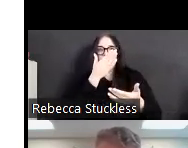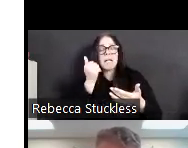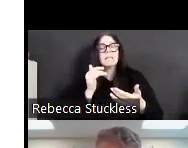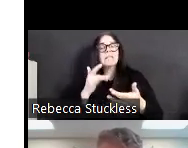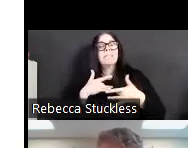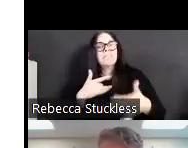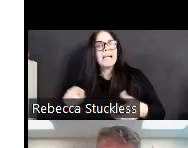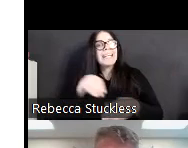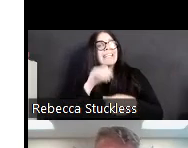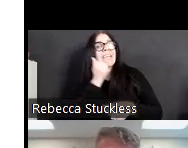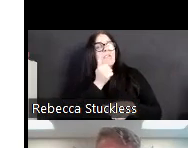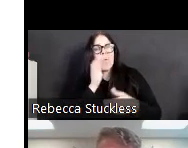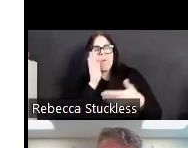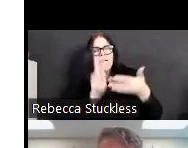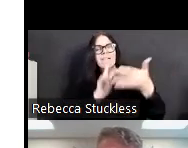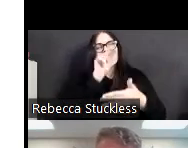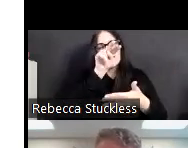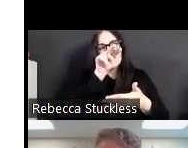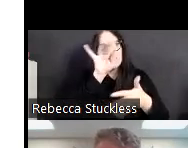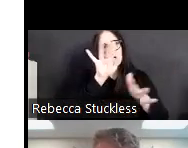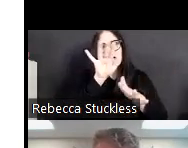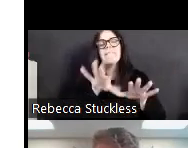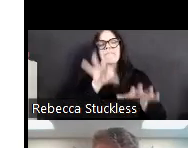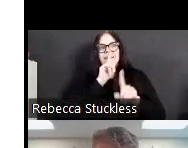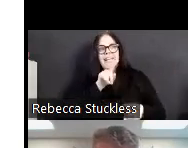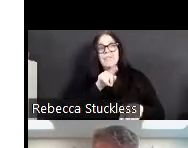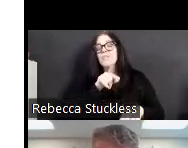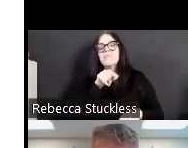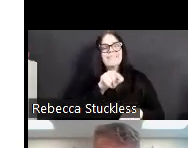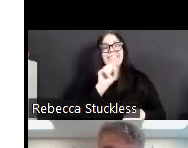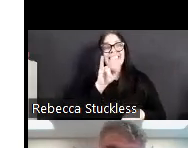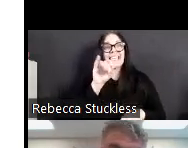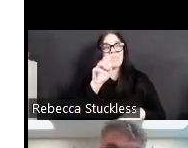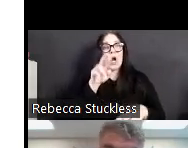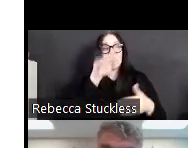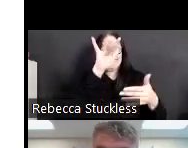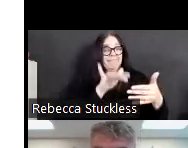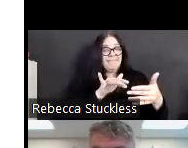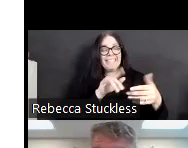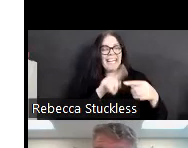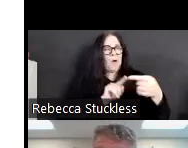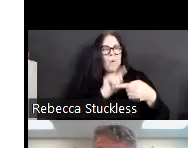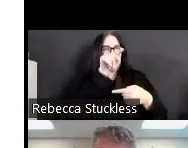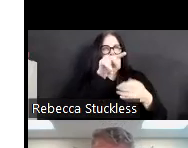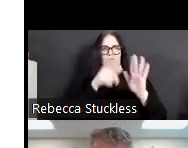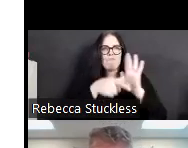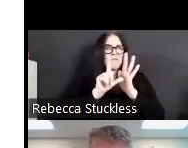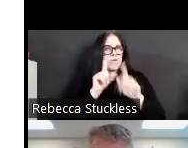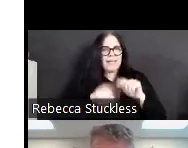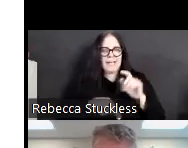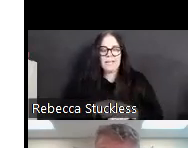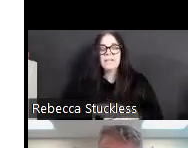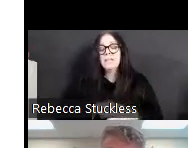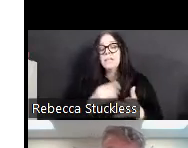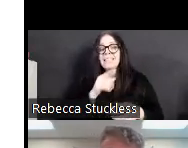go back and glance, right? So we use the same skills marker. That it is a very effective tool. Just like Heather said,